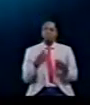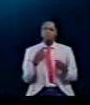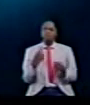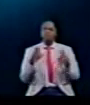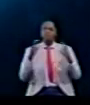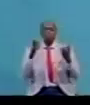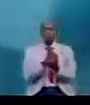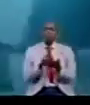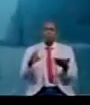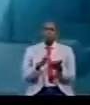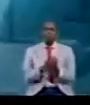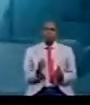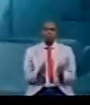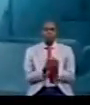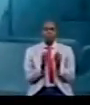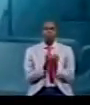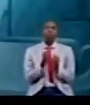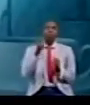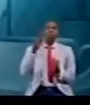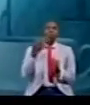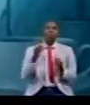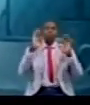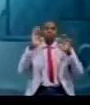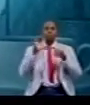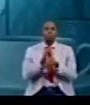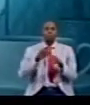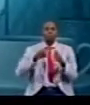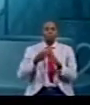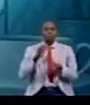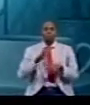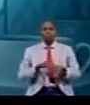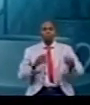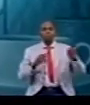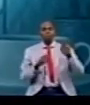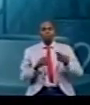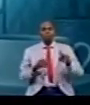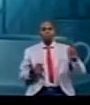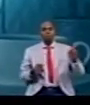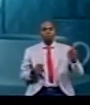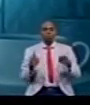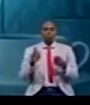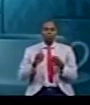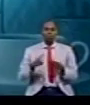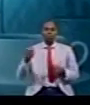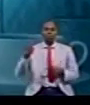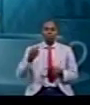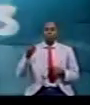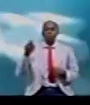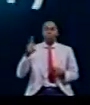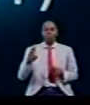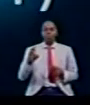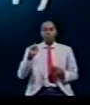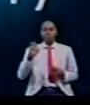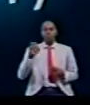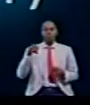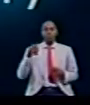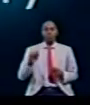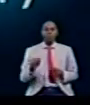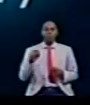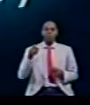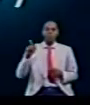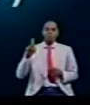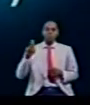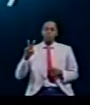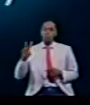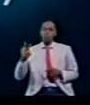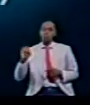will not be the portion of any one of us, will not be the portion of our wife, will not be